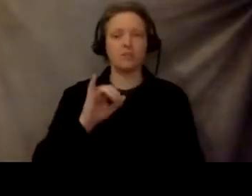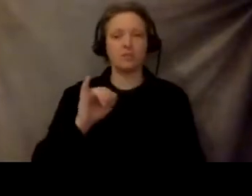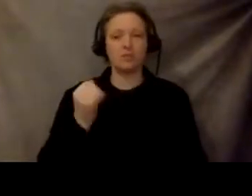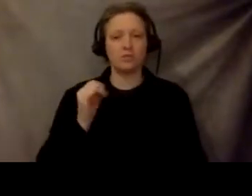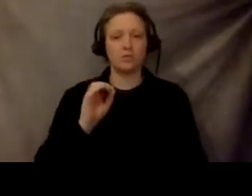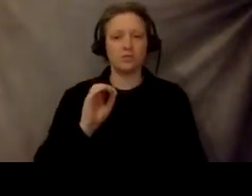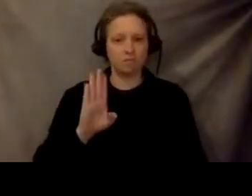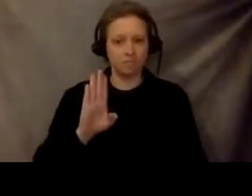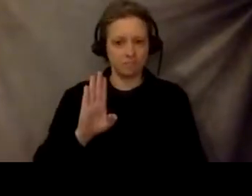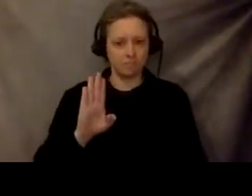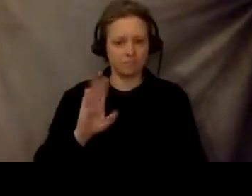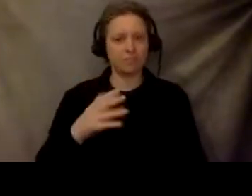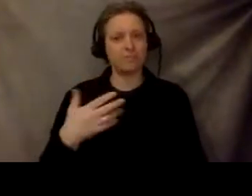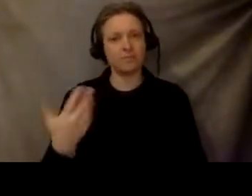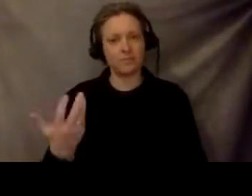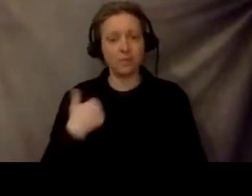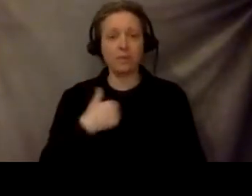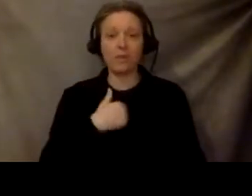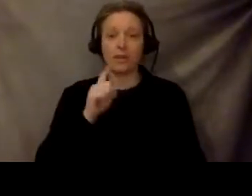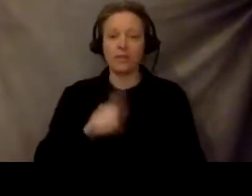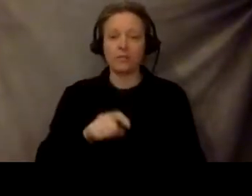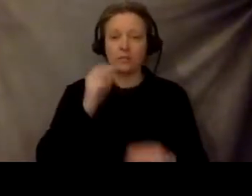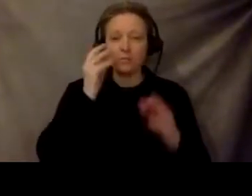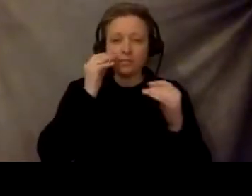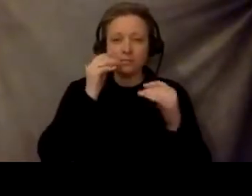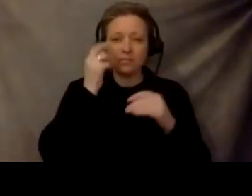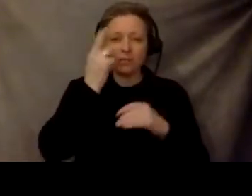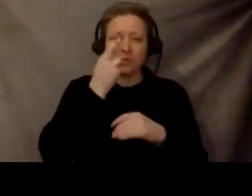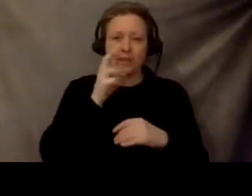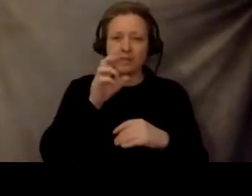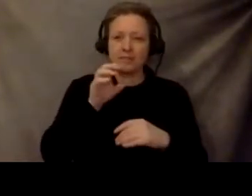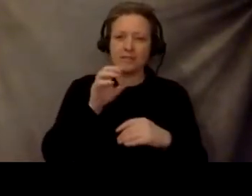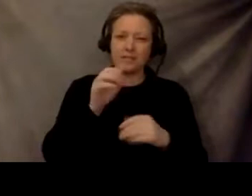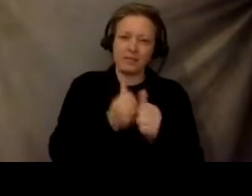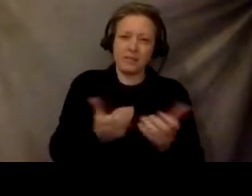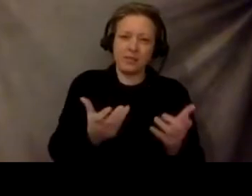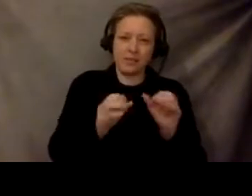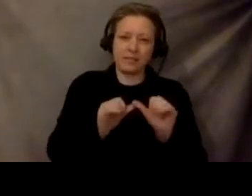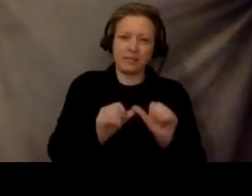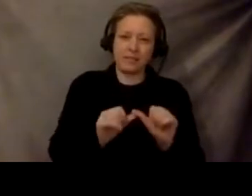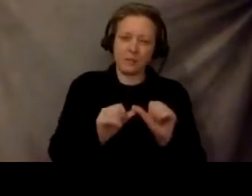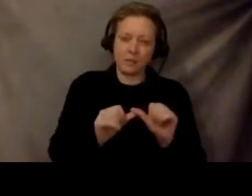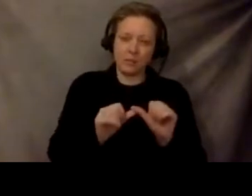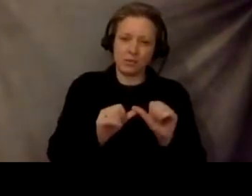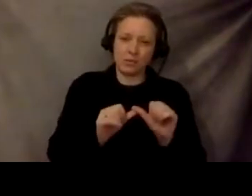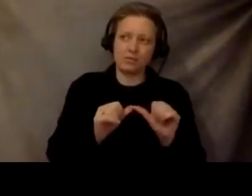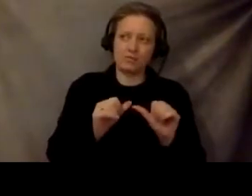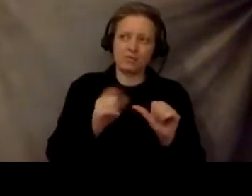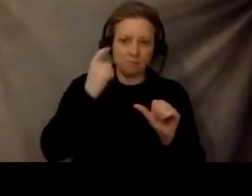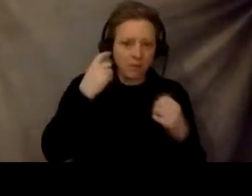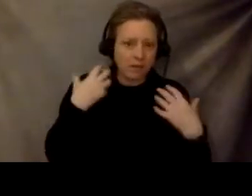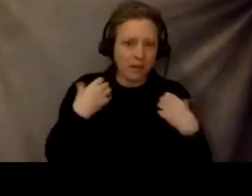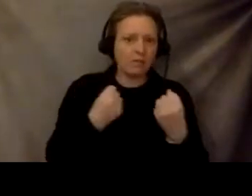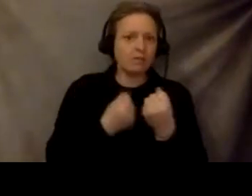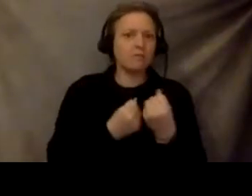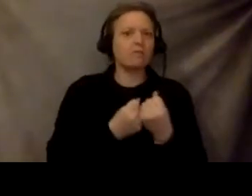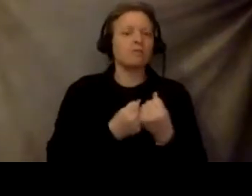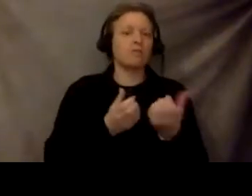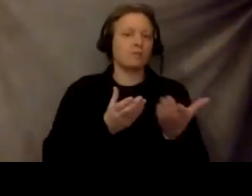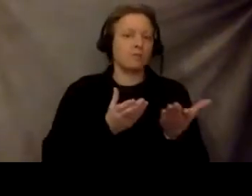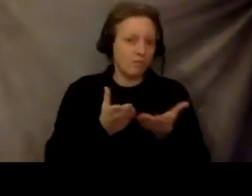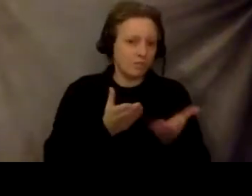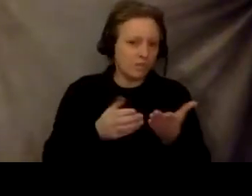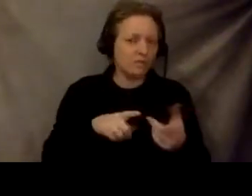continuum. Mental health services, normal help with addiction issues, training skills,